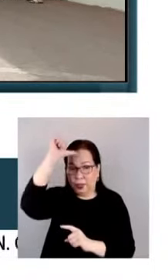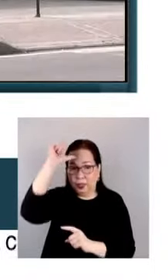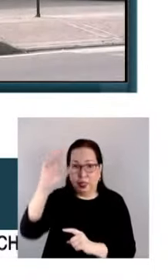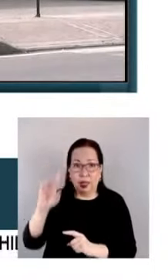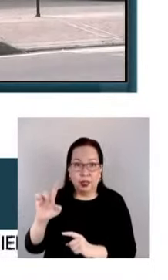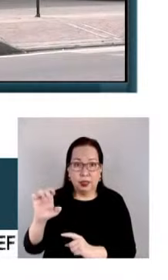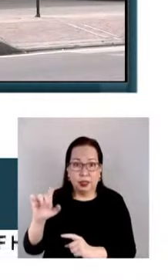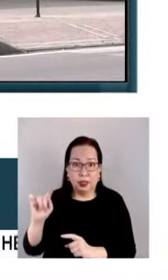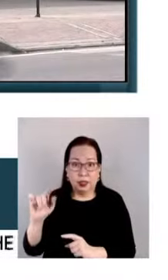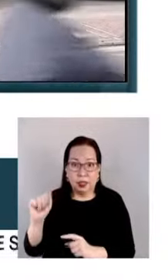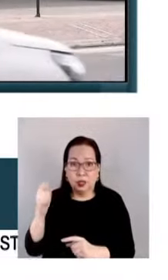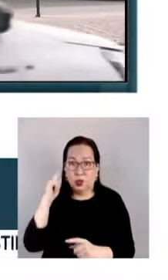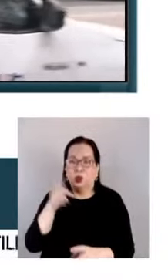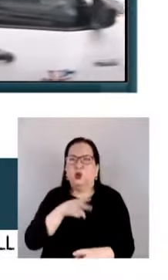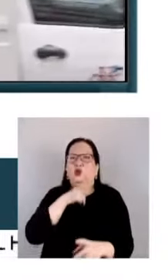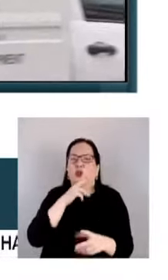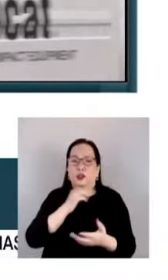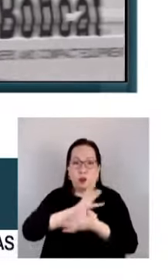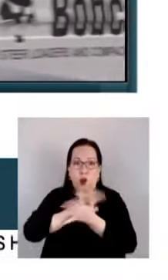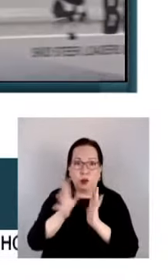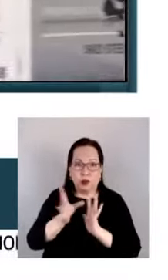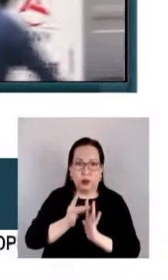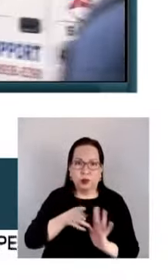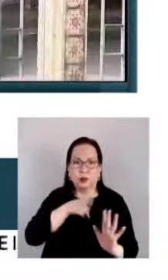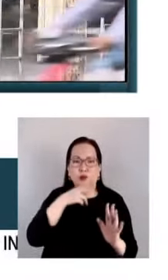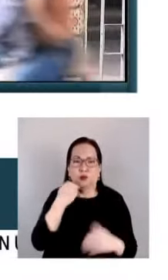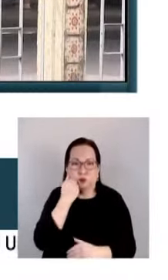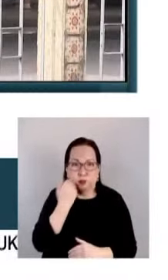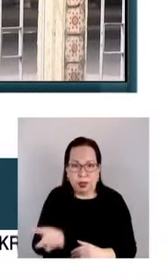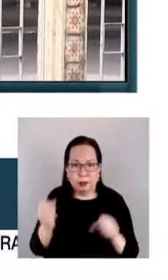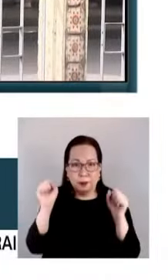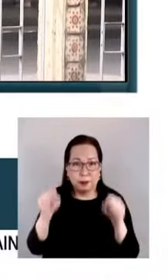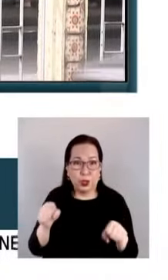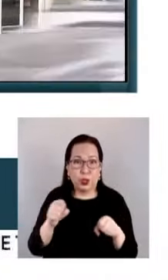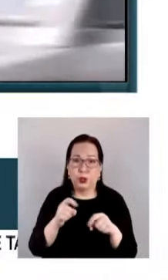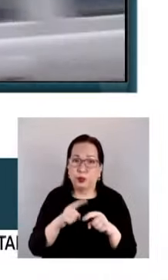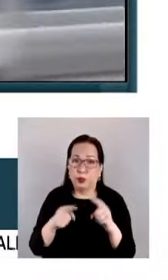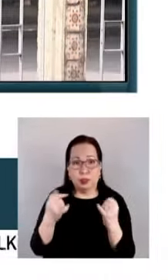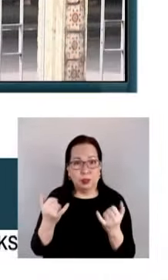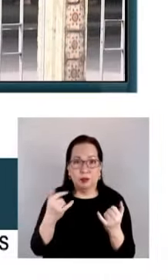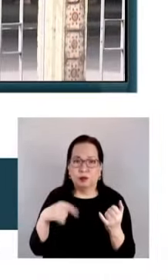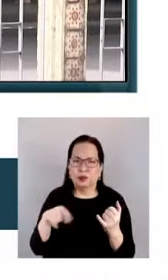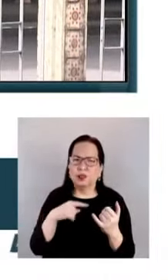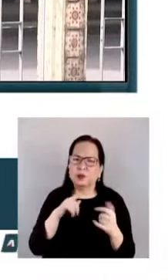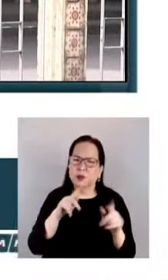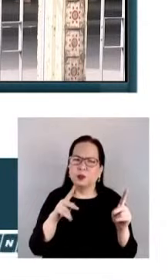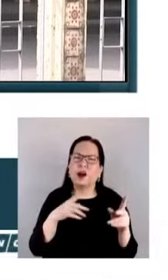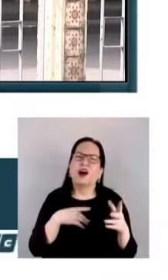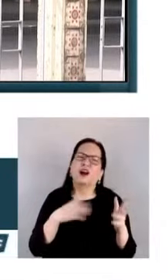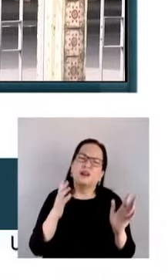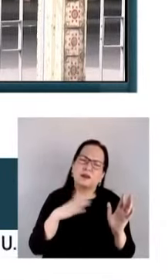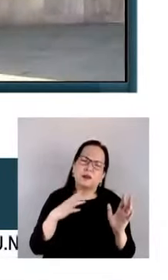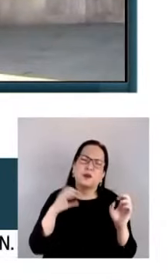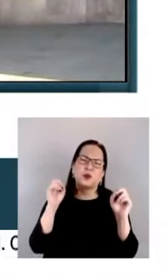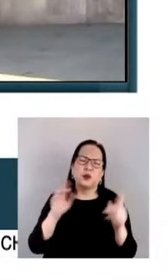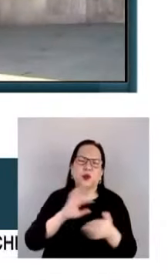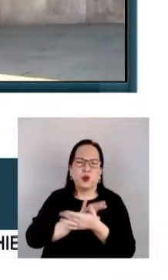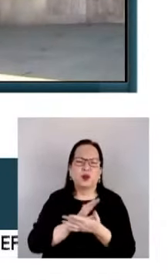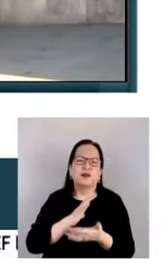have COVID, they will die. No? But at this point in time, people will say, I have COVID. I know